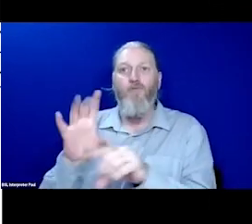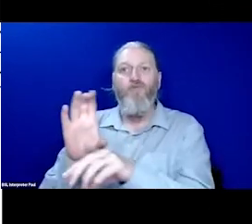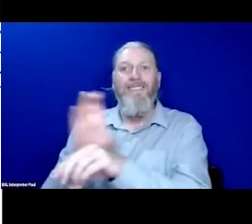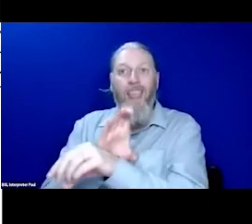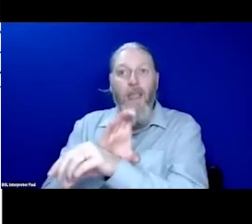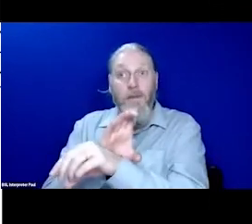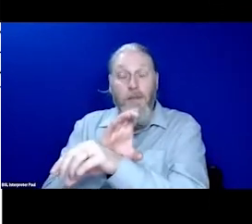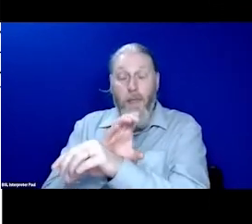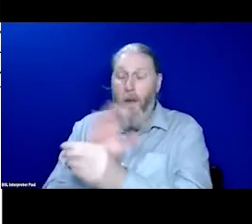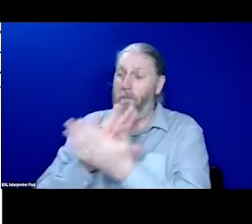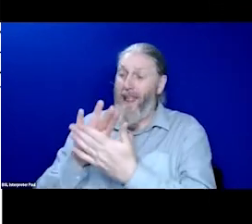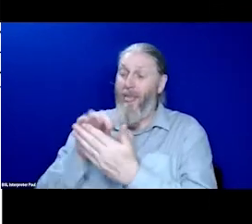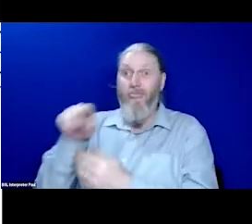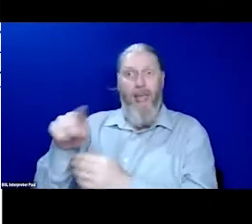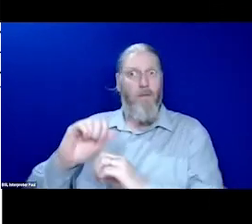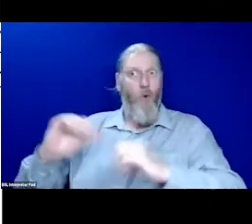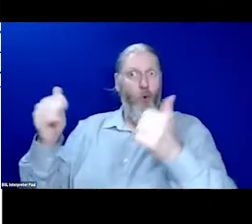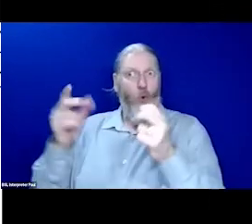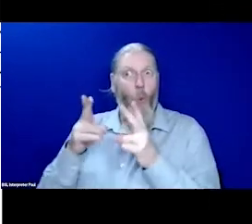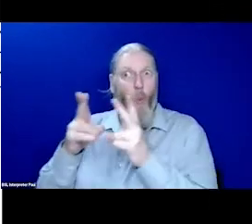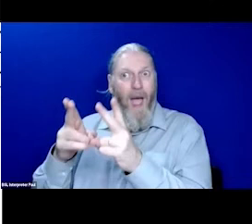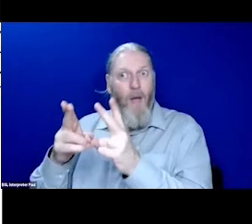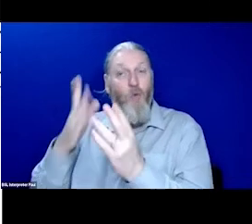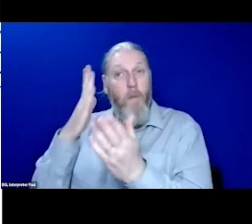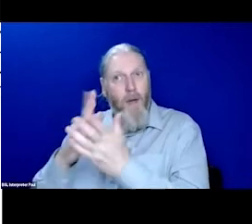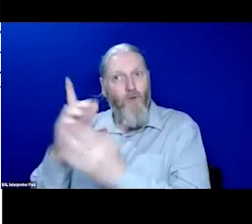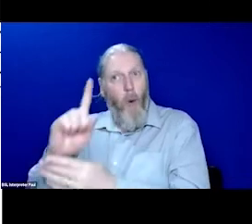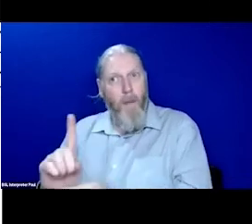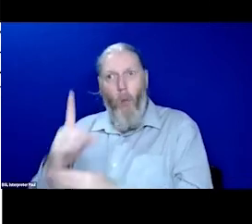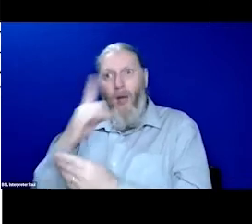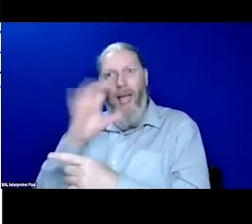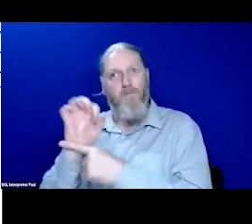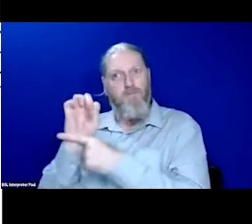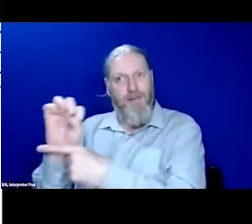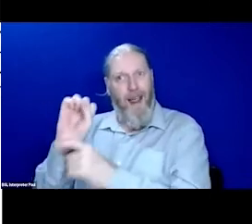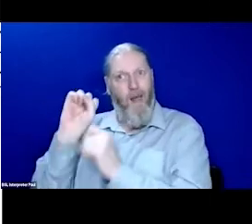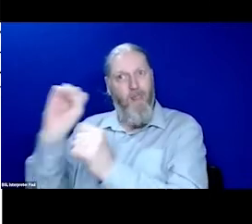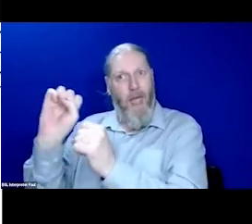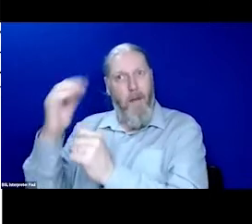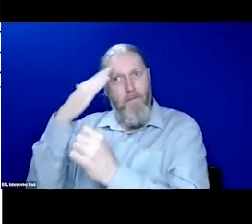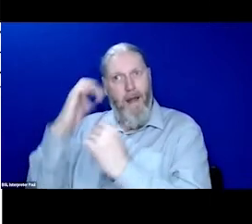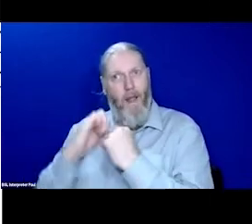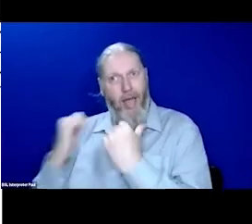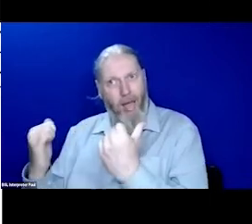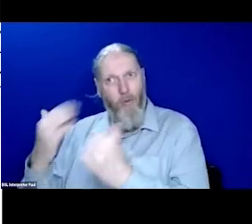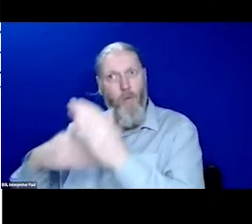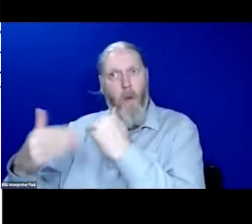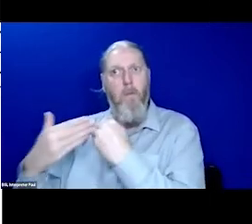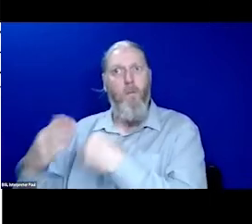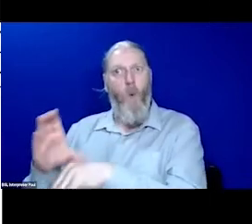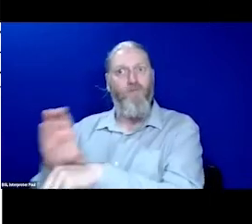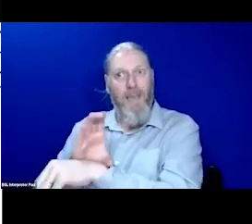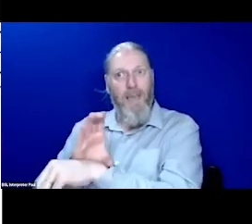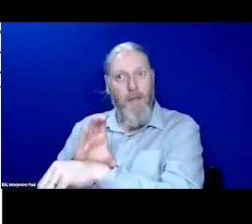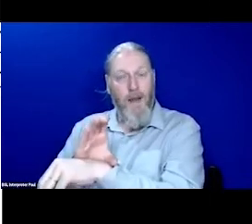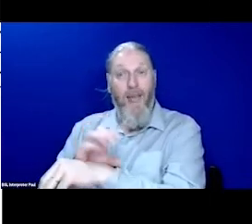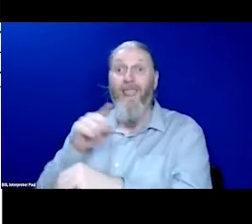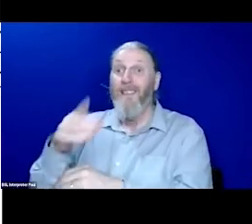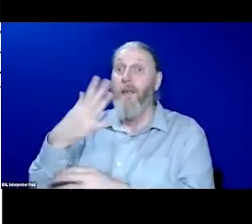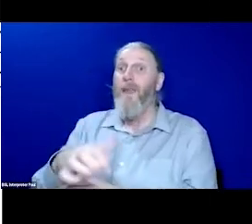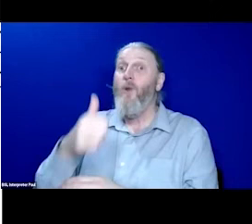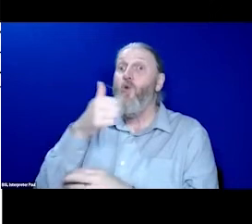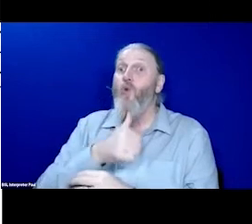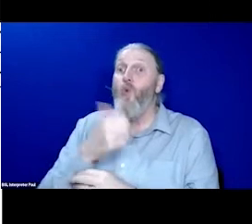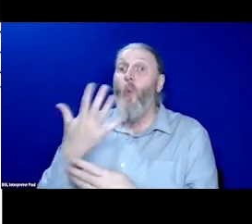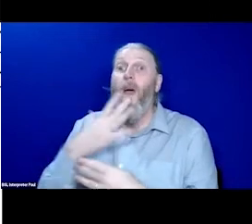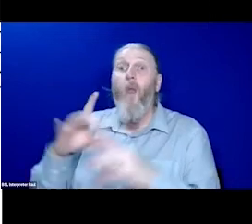protecting mental health and well-being in communities in Tuvalu, and also communities is now being used in Australia and California